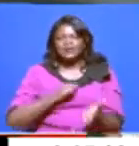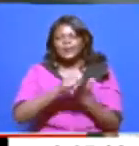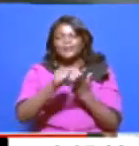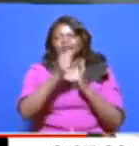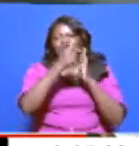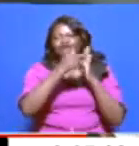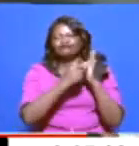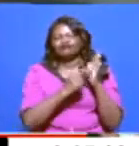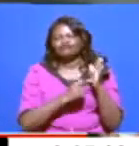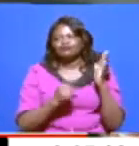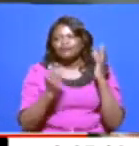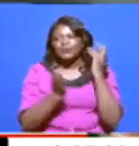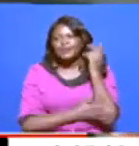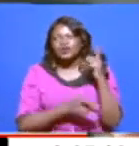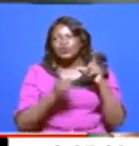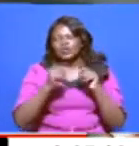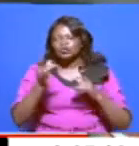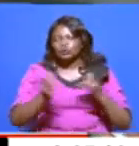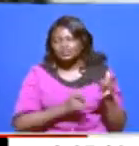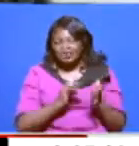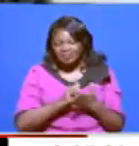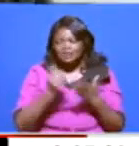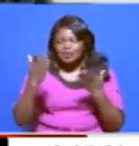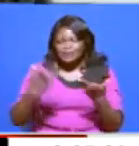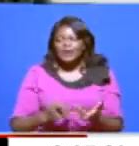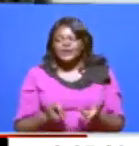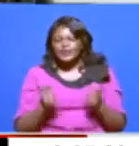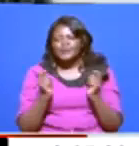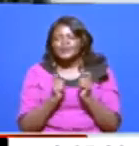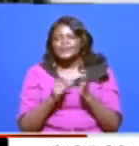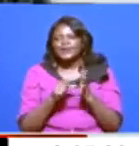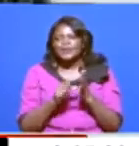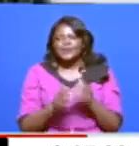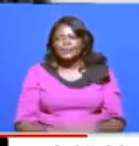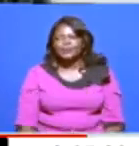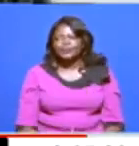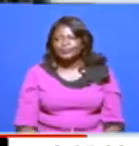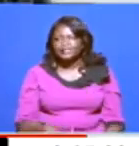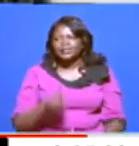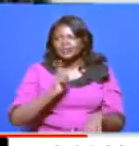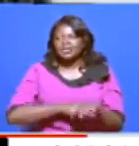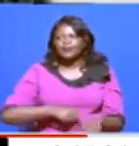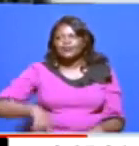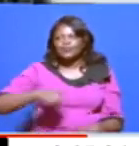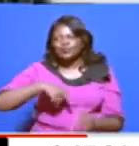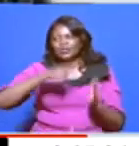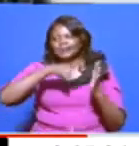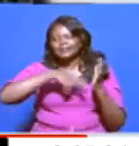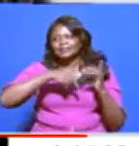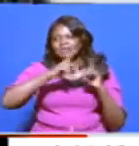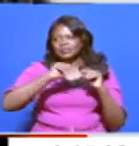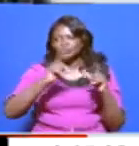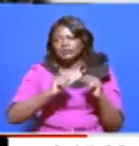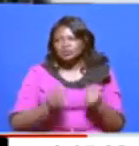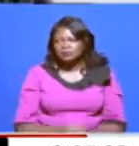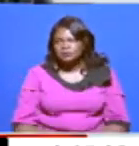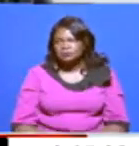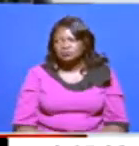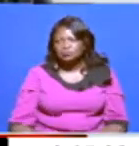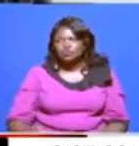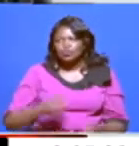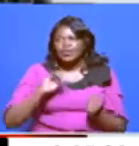banned words considered to fuel ethnic tensions. As we read out these words, we urge